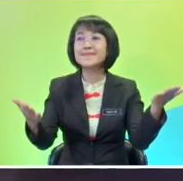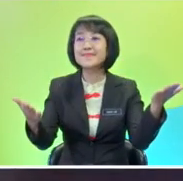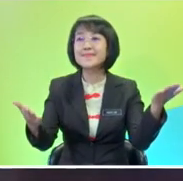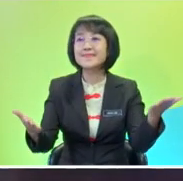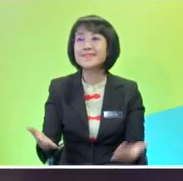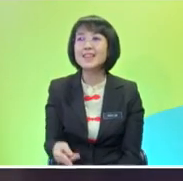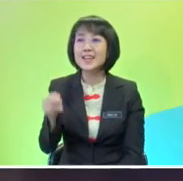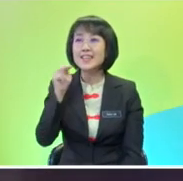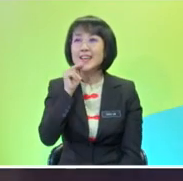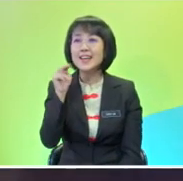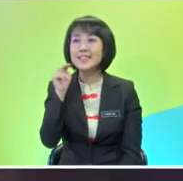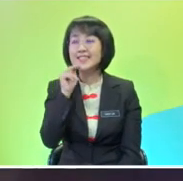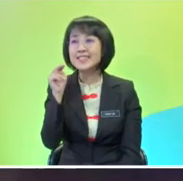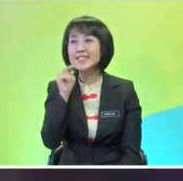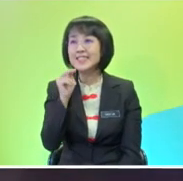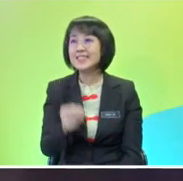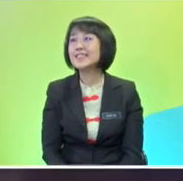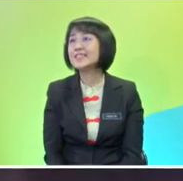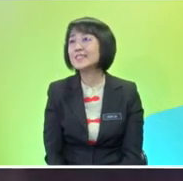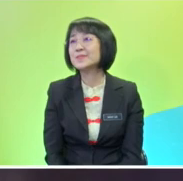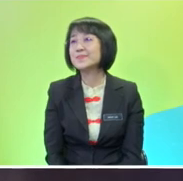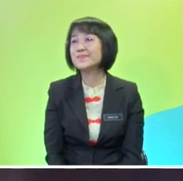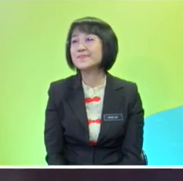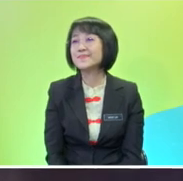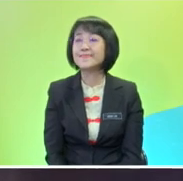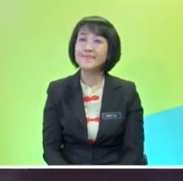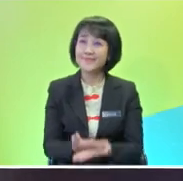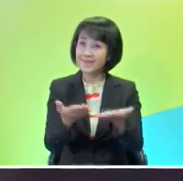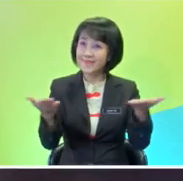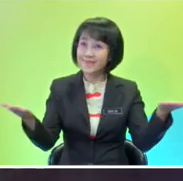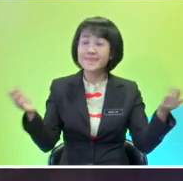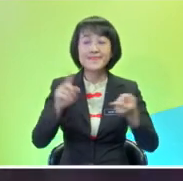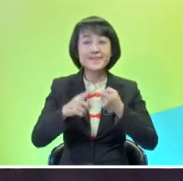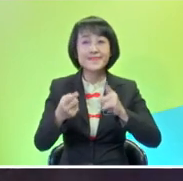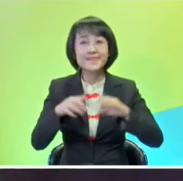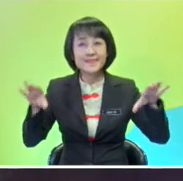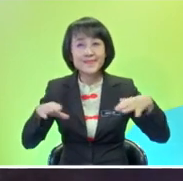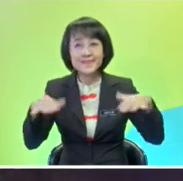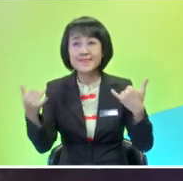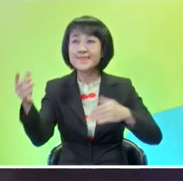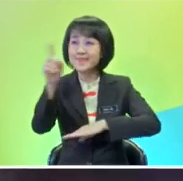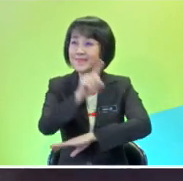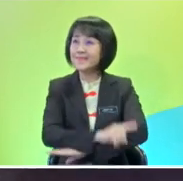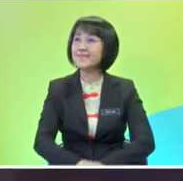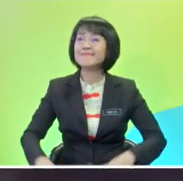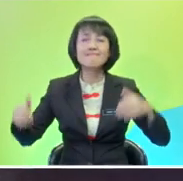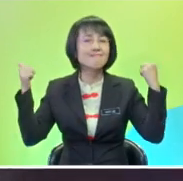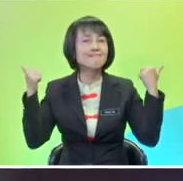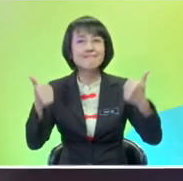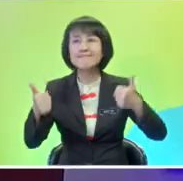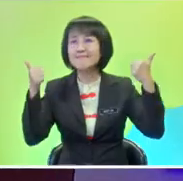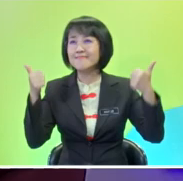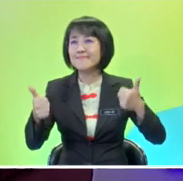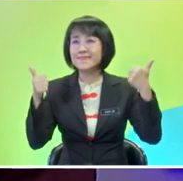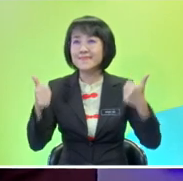You, Nasiwa. Well done to all of you. Yeah, teacher, how did all our friends do today? They all did very well. You recited the